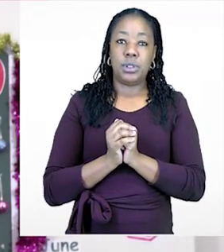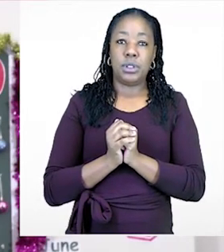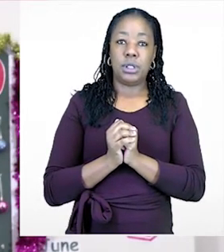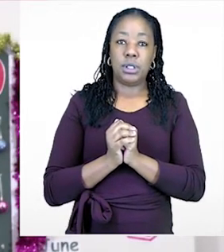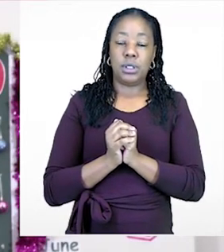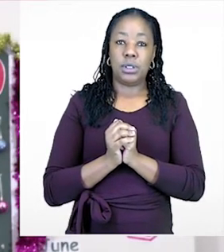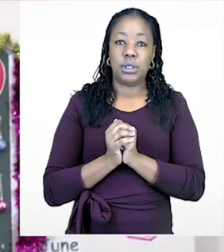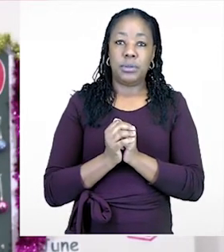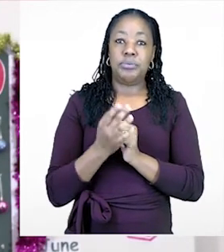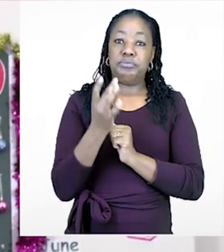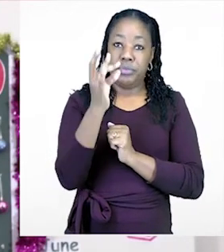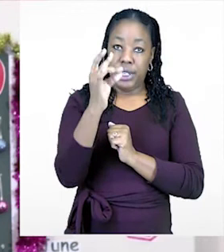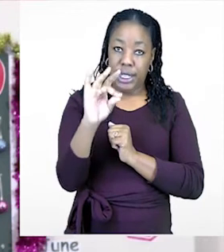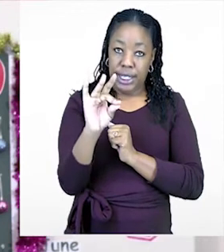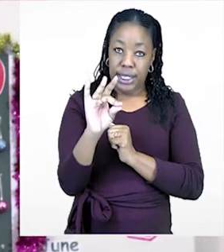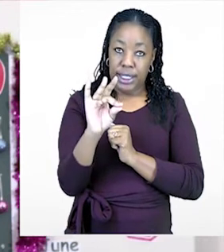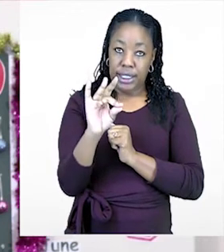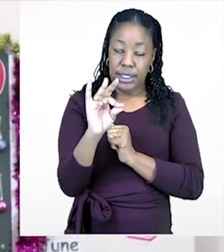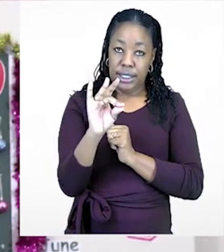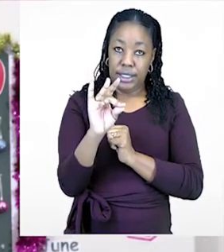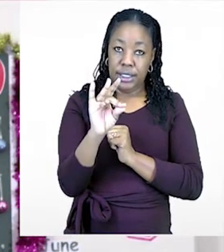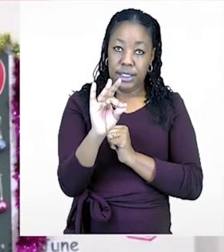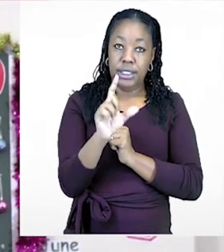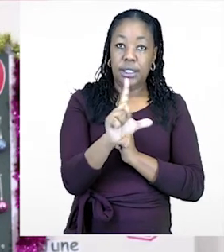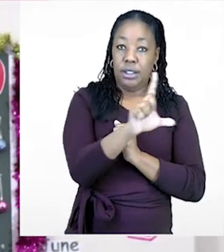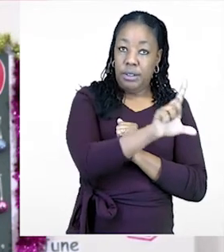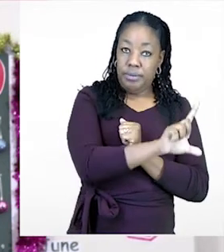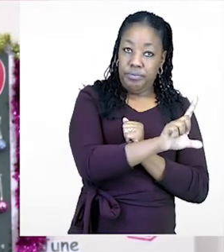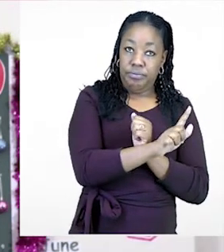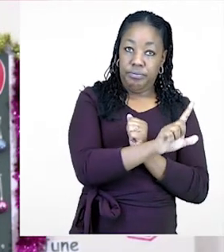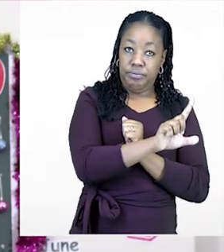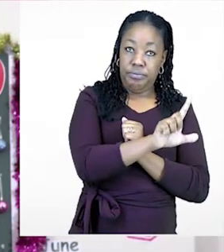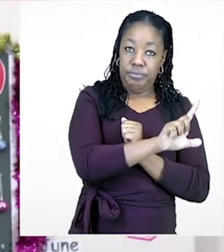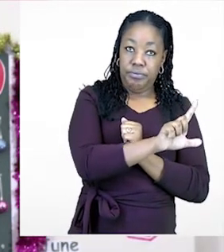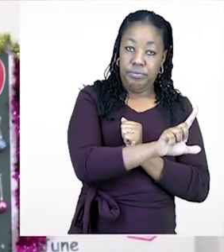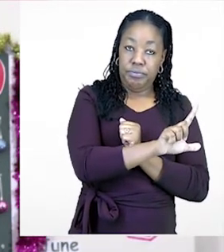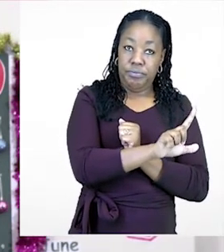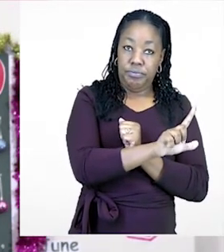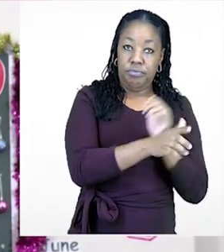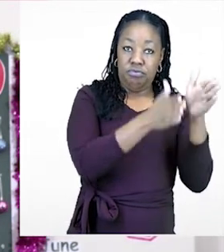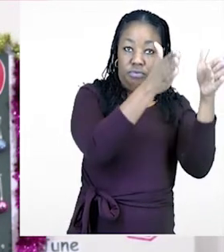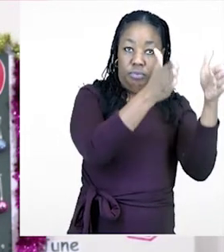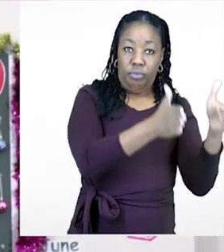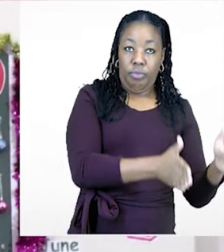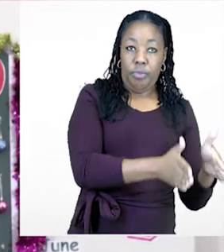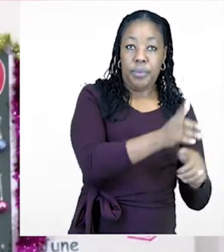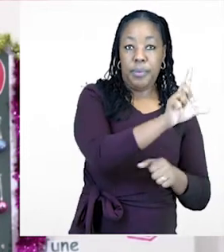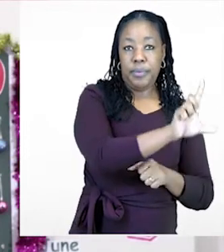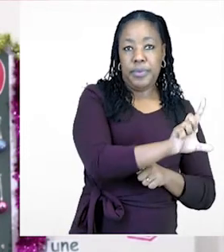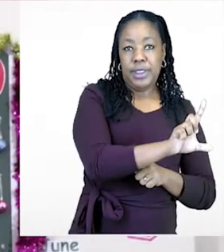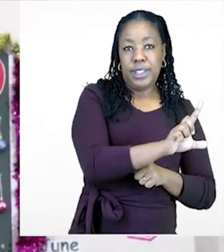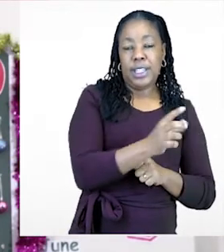at 8. Remember, we are starting from the left-hand side so that we don't get confused. If we look